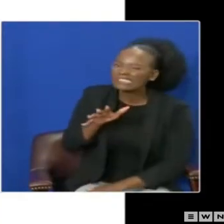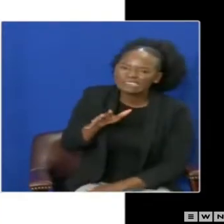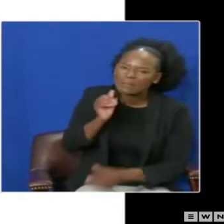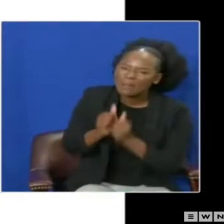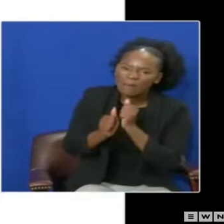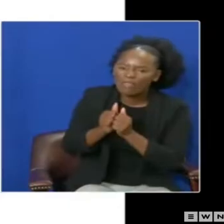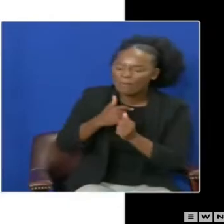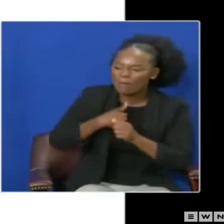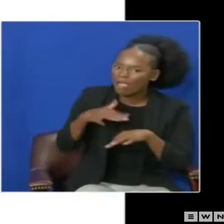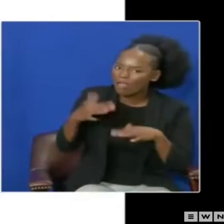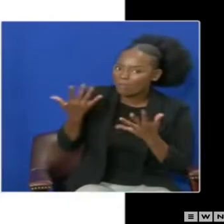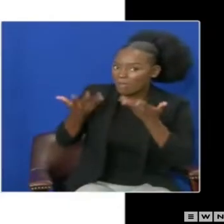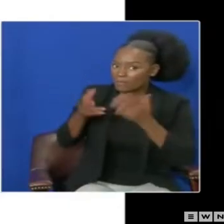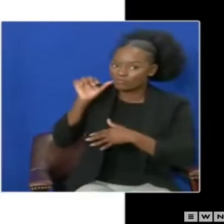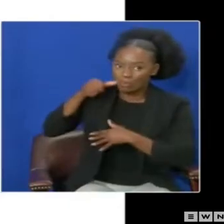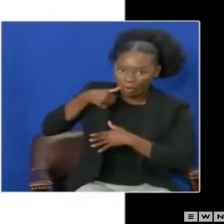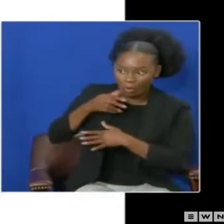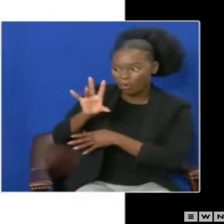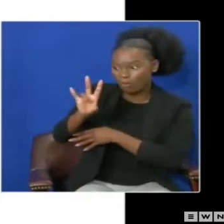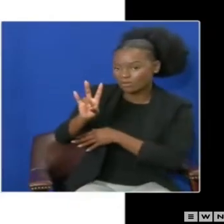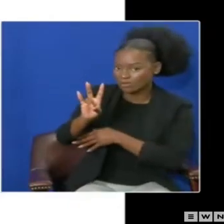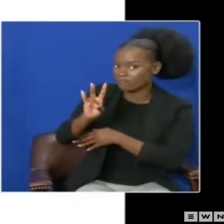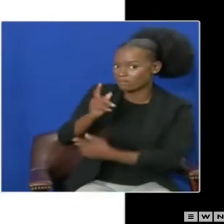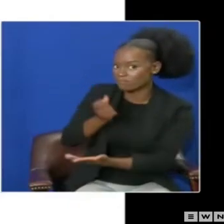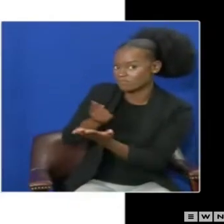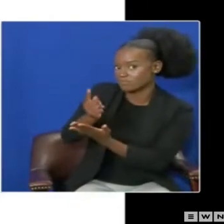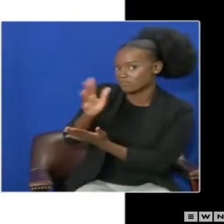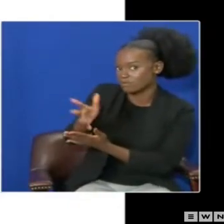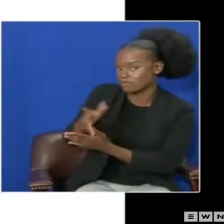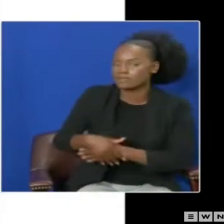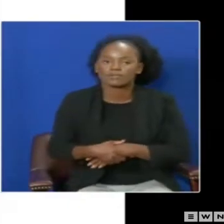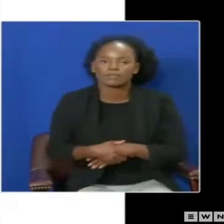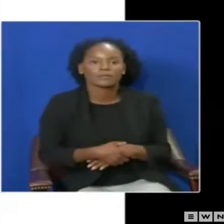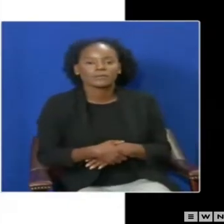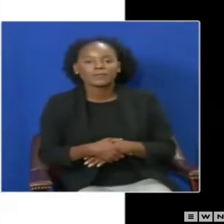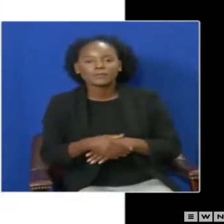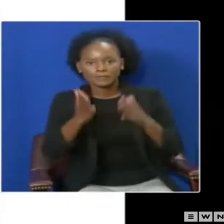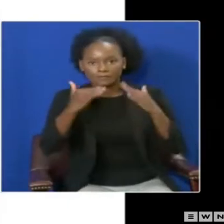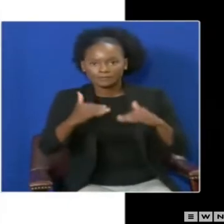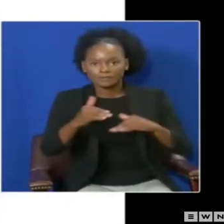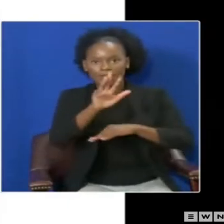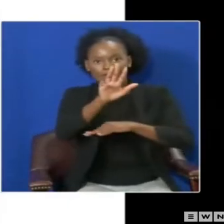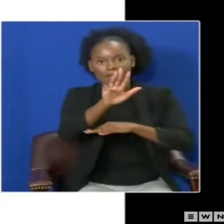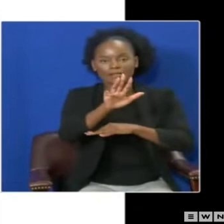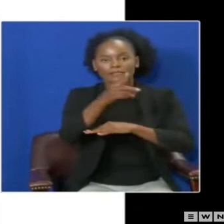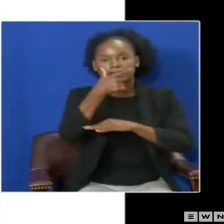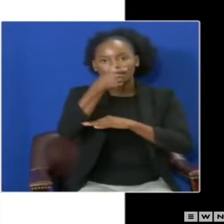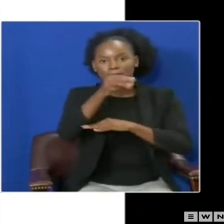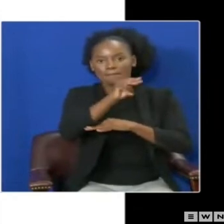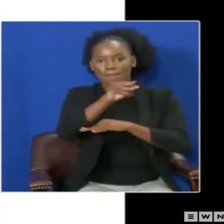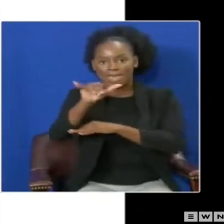Rafadi, okay. 9 May 2025, Mr. Rafadi requests petrol.